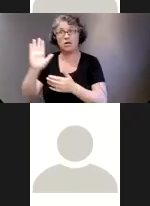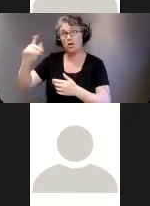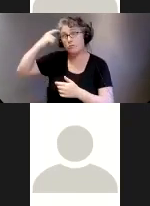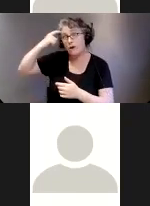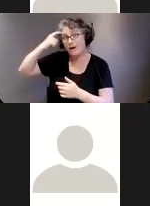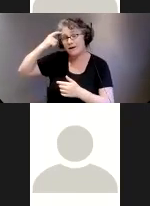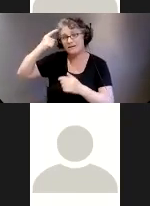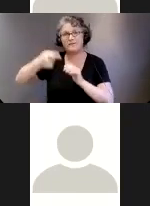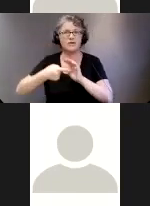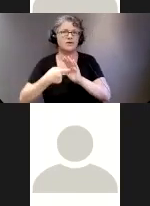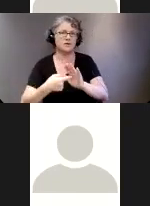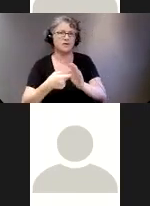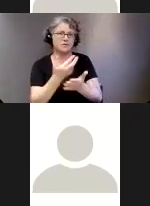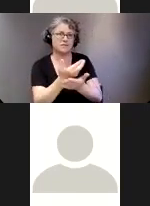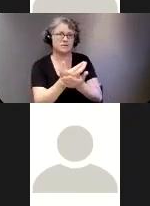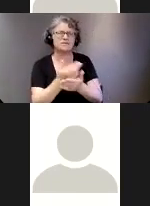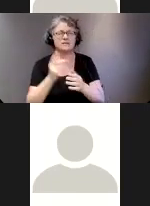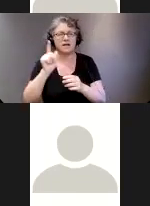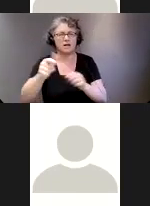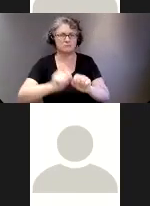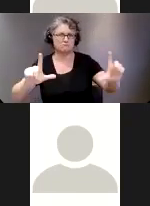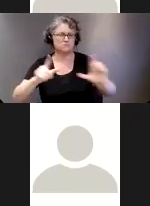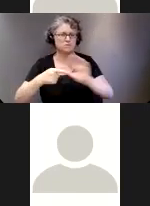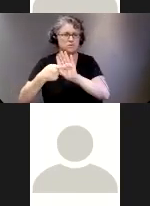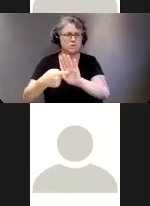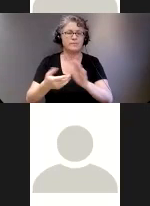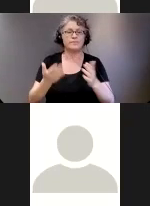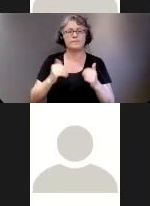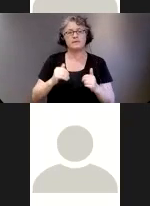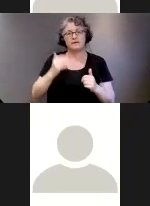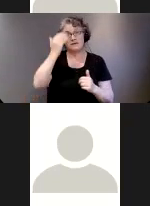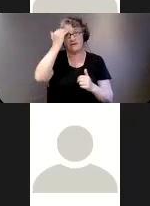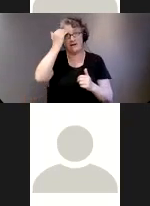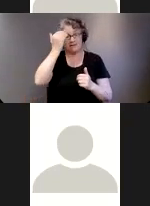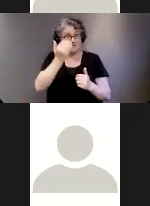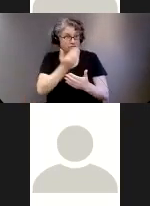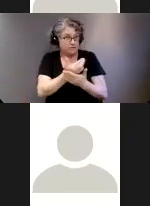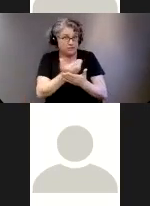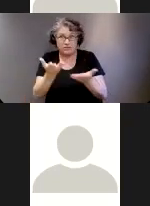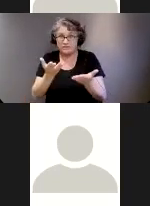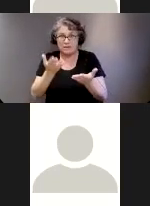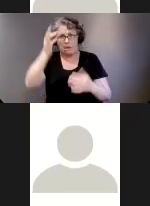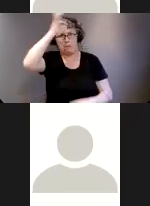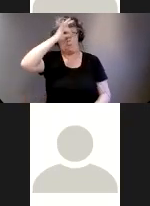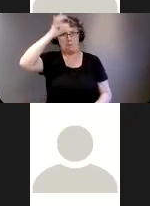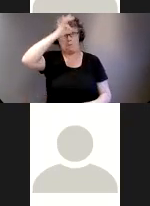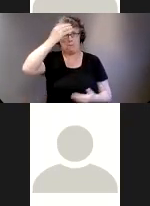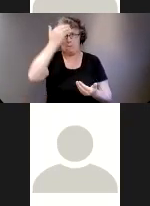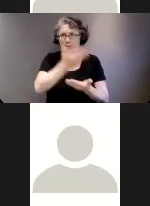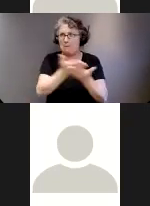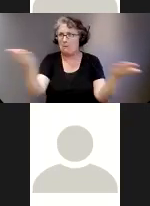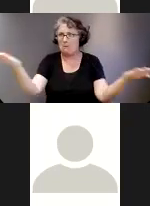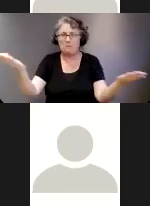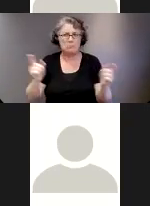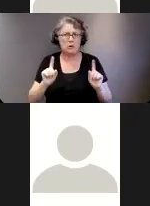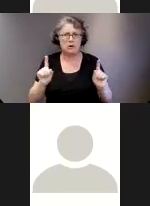later. The lack of knowledge of resources and services, just not knowing that they exist.